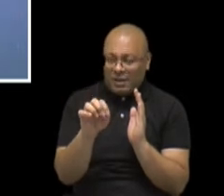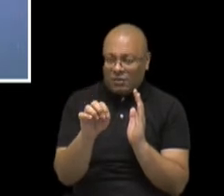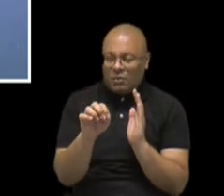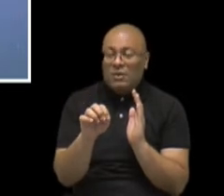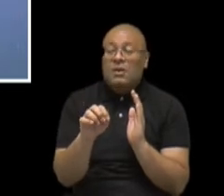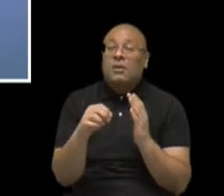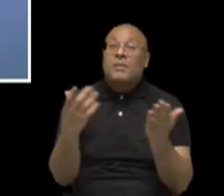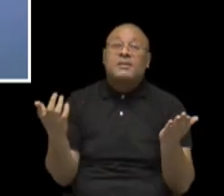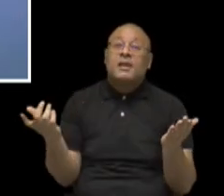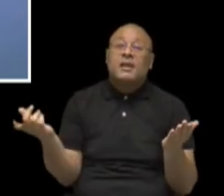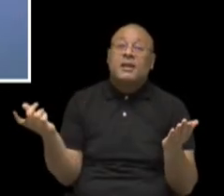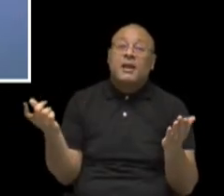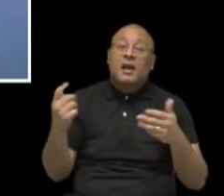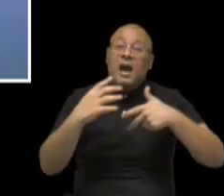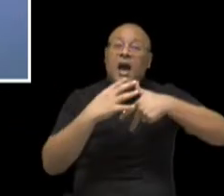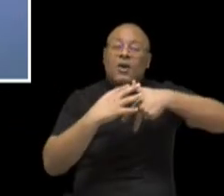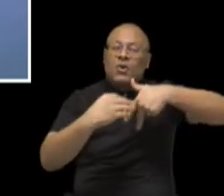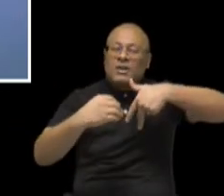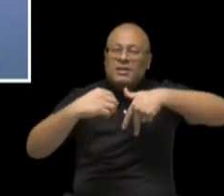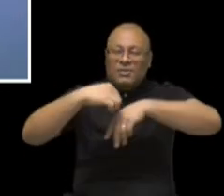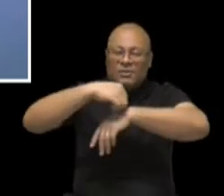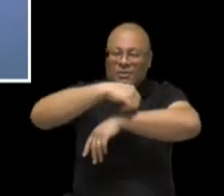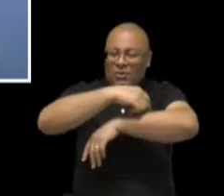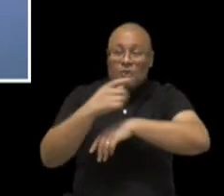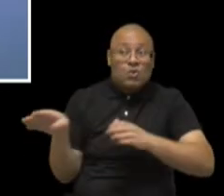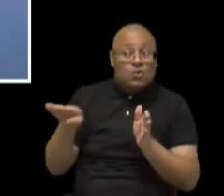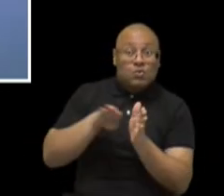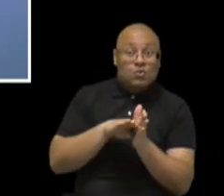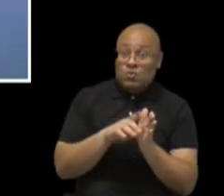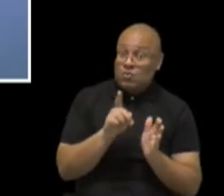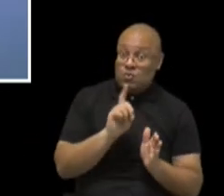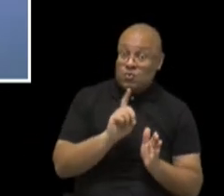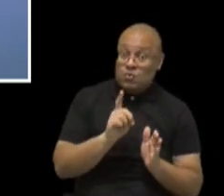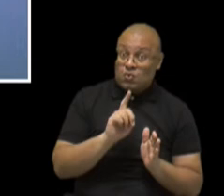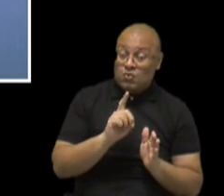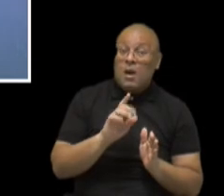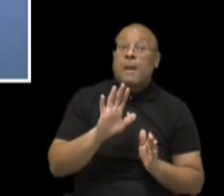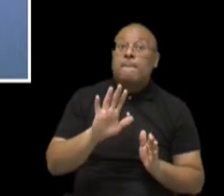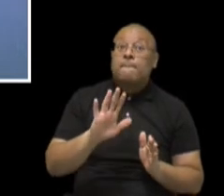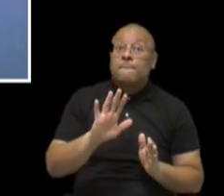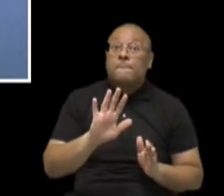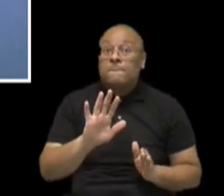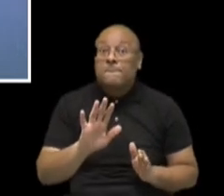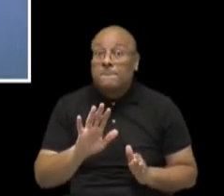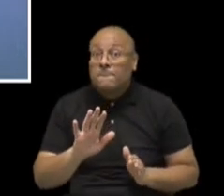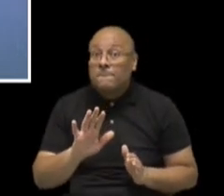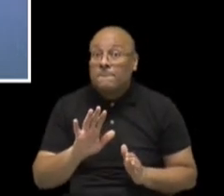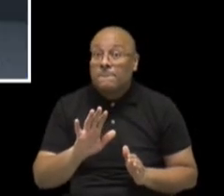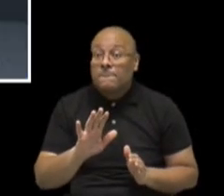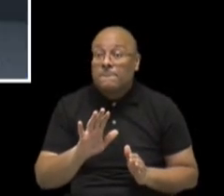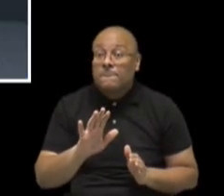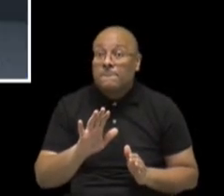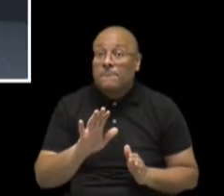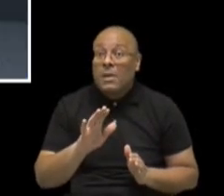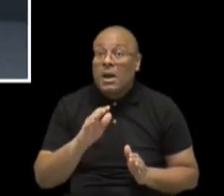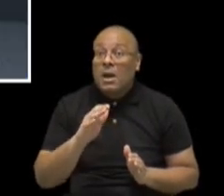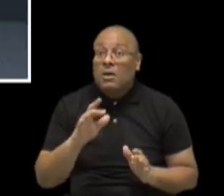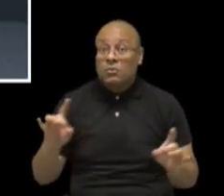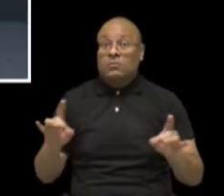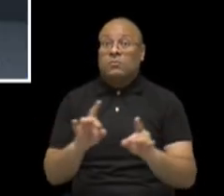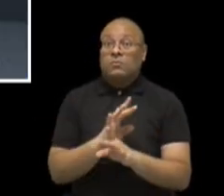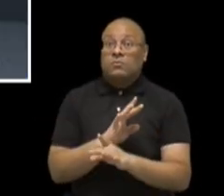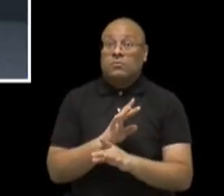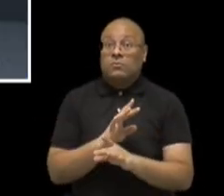Unfortunately, the collection didn't come to Brazil, but was very innovative. Oh, and no. It's not out yet. It's not out